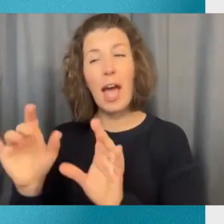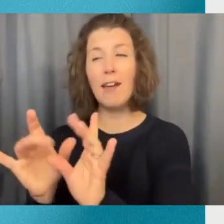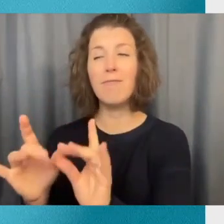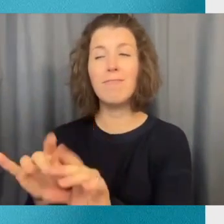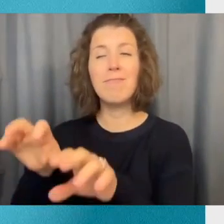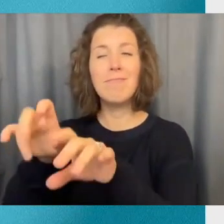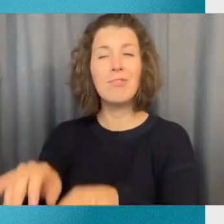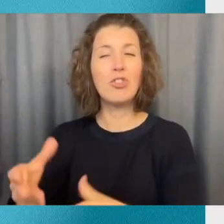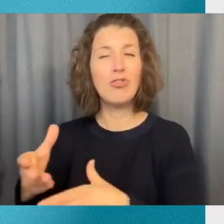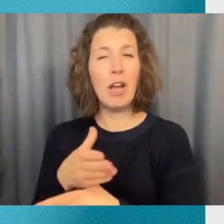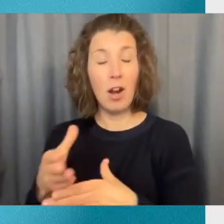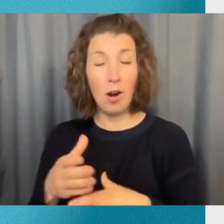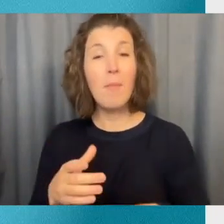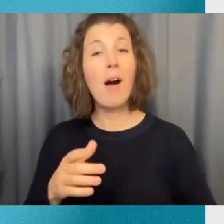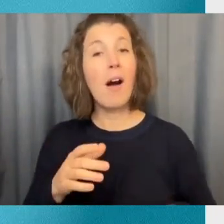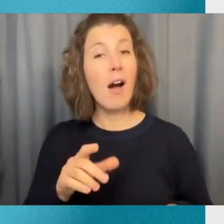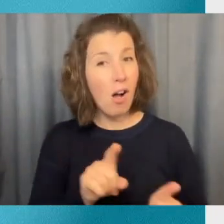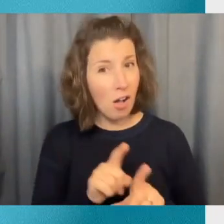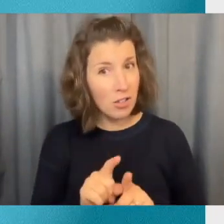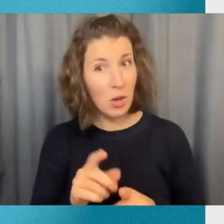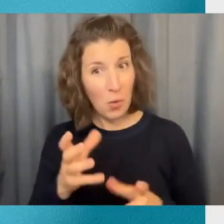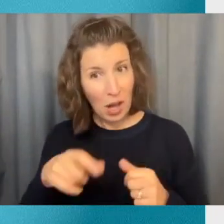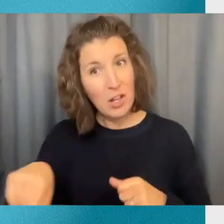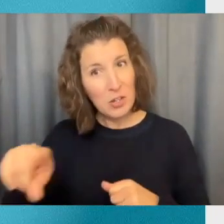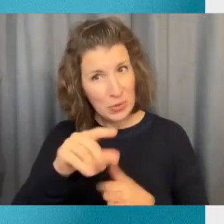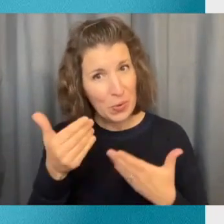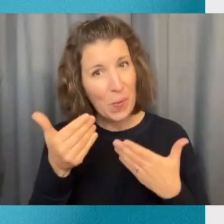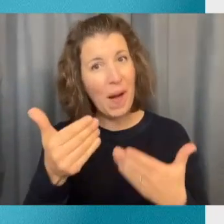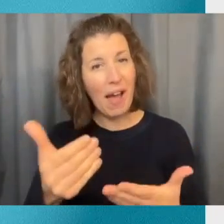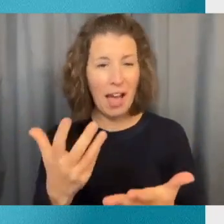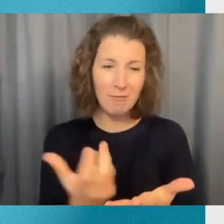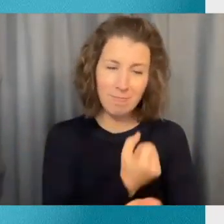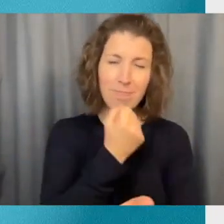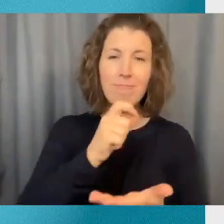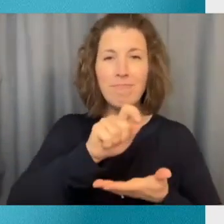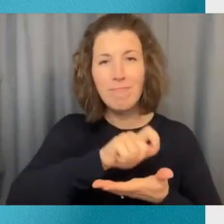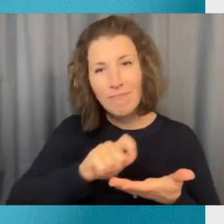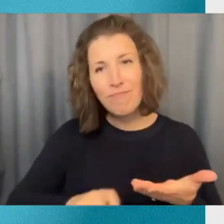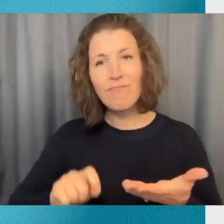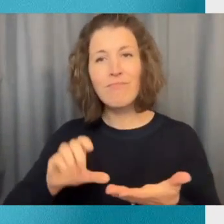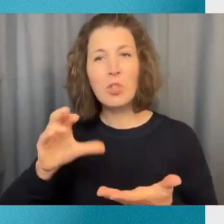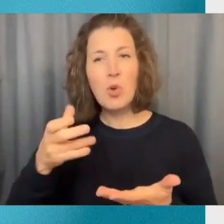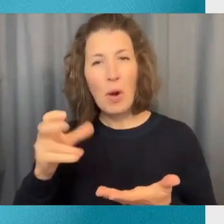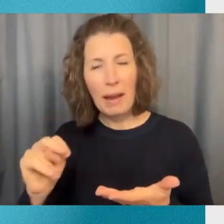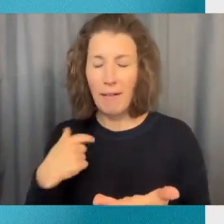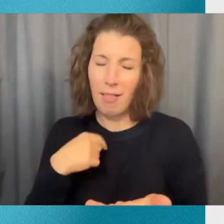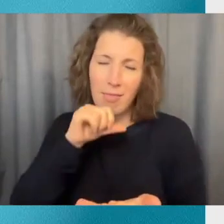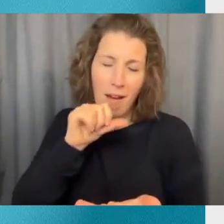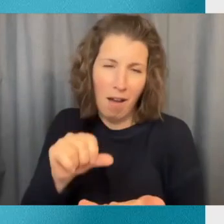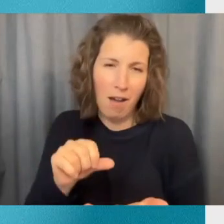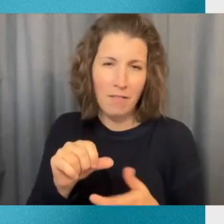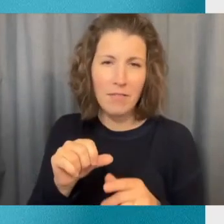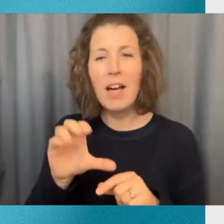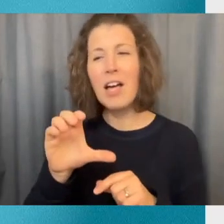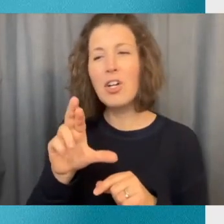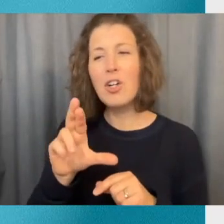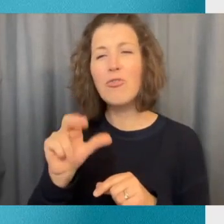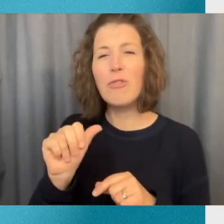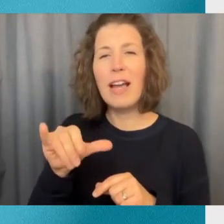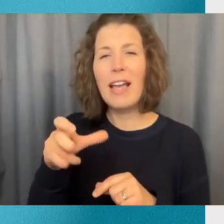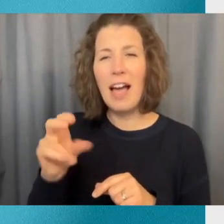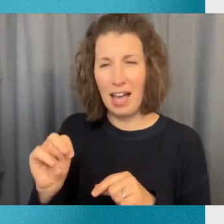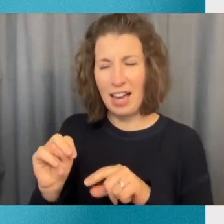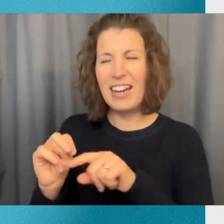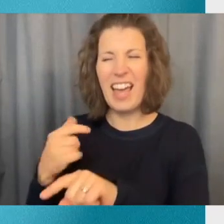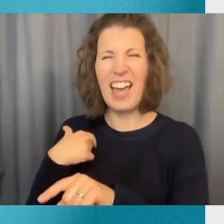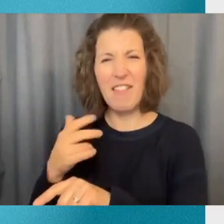or crayon. I love using crayons. My chapter in the Graphic Medicine Manifesto is called The Crayon Revolution, because I think if we